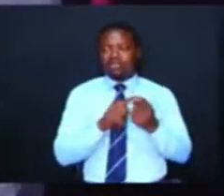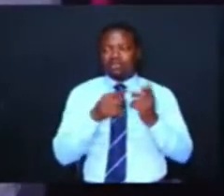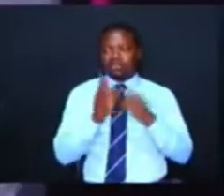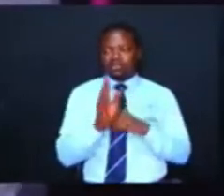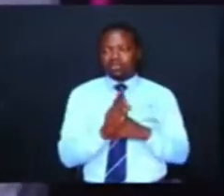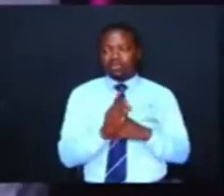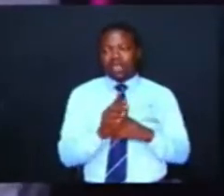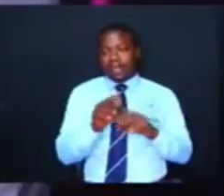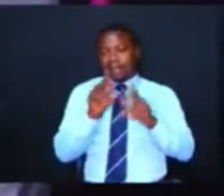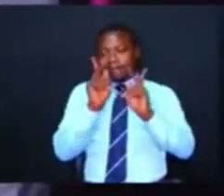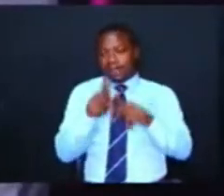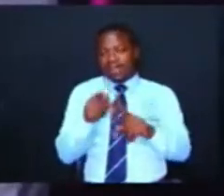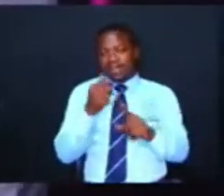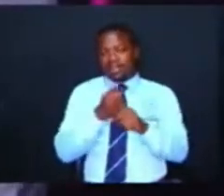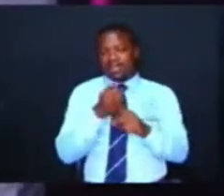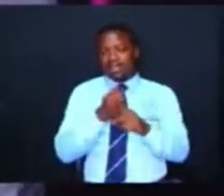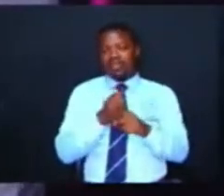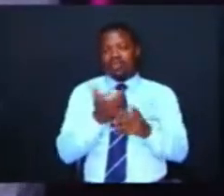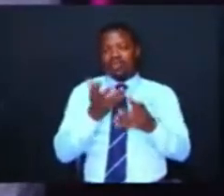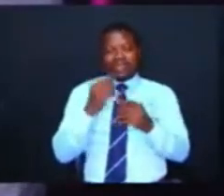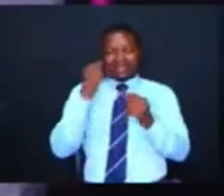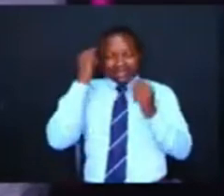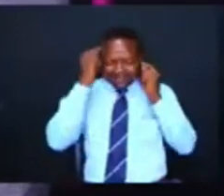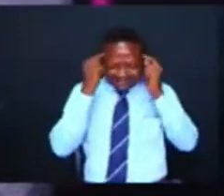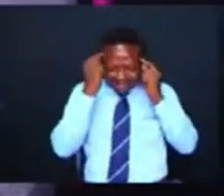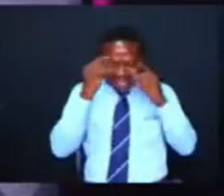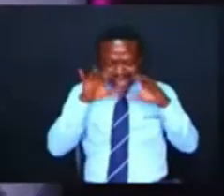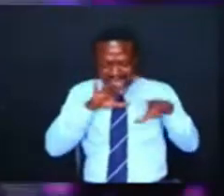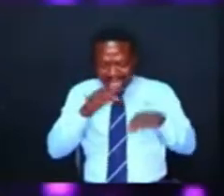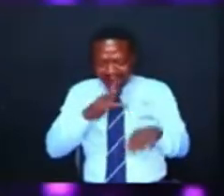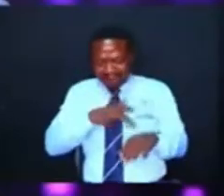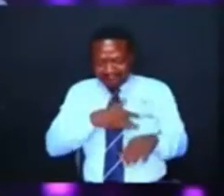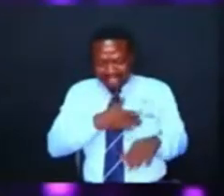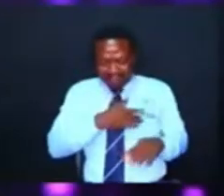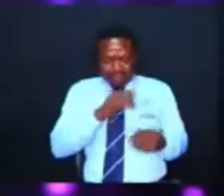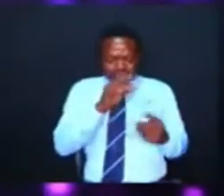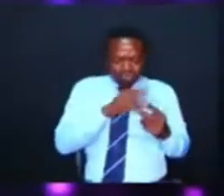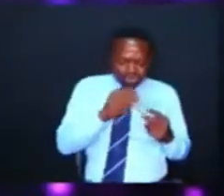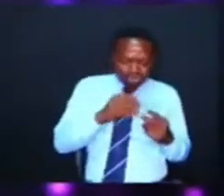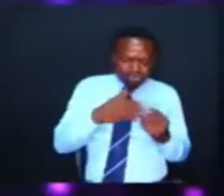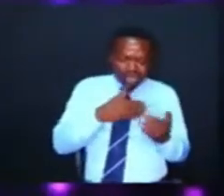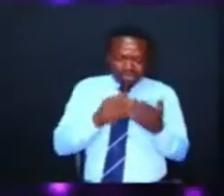which a person does all thinking, feeling, and